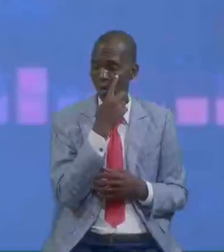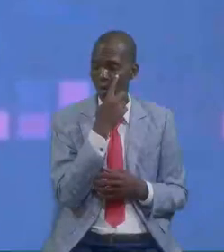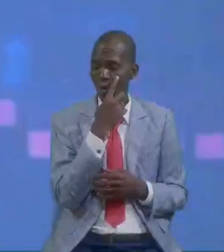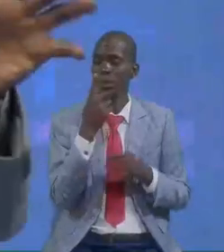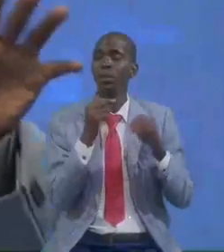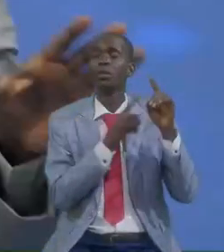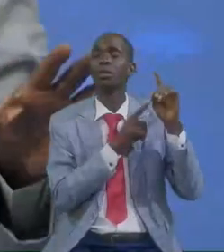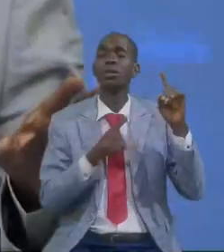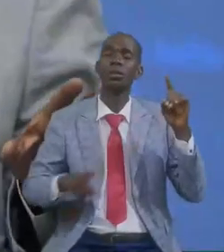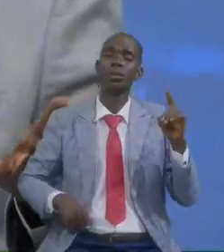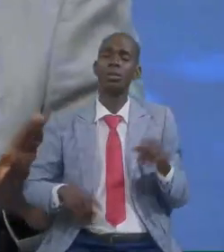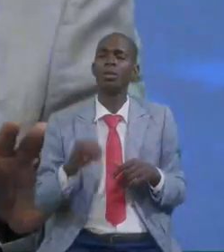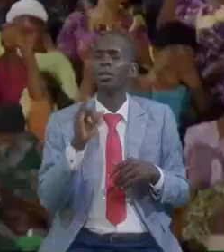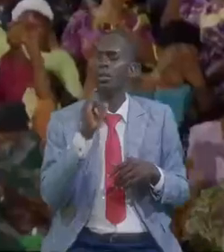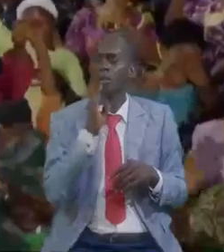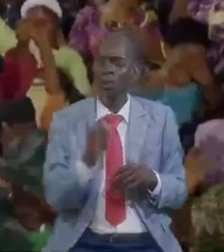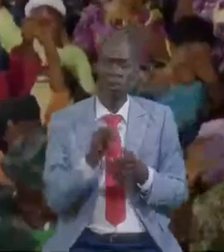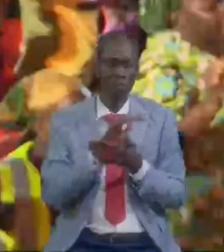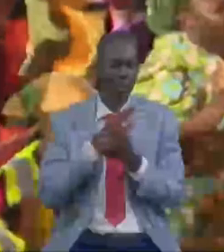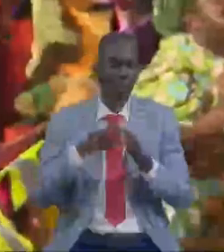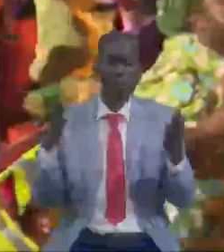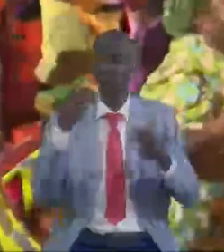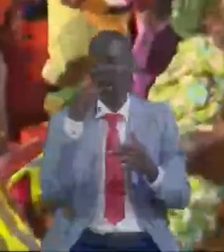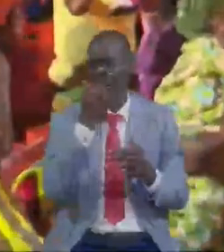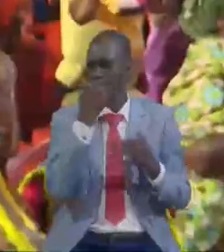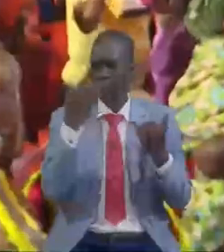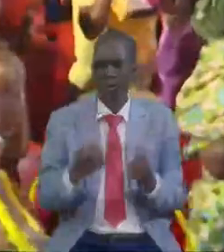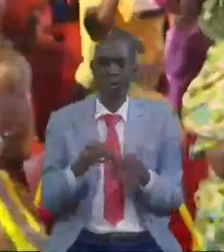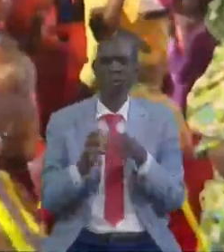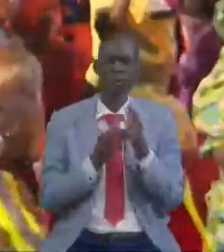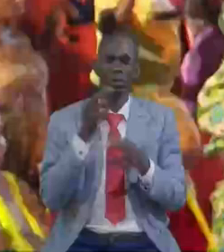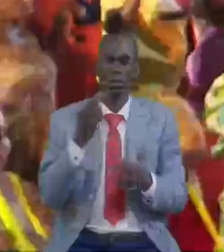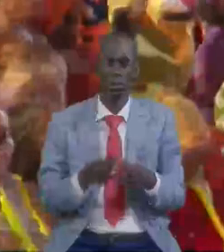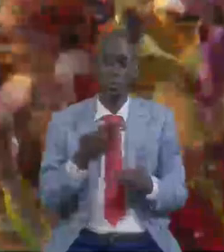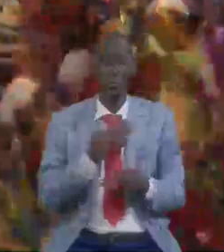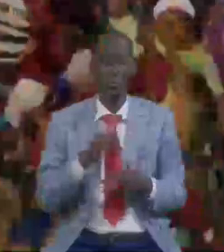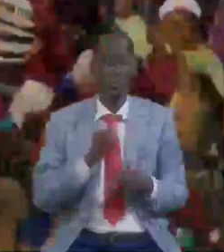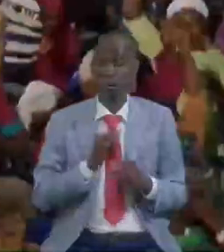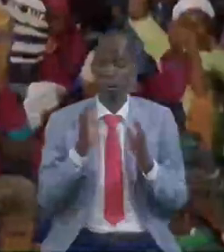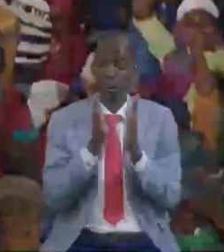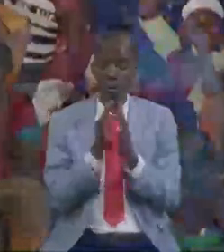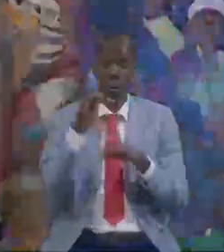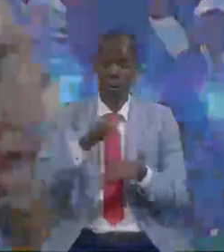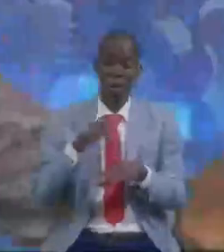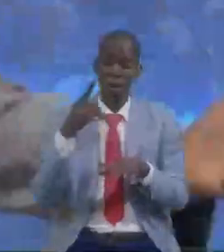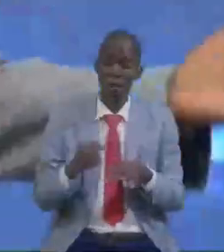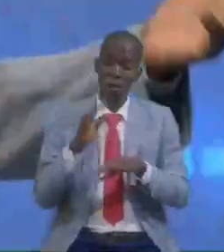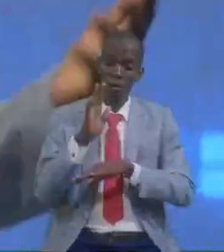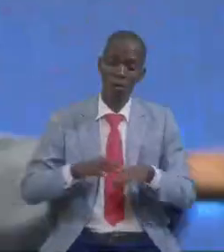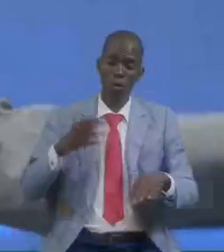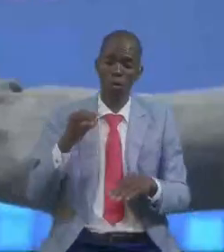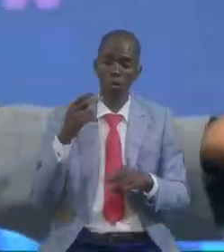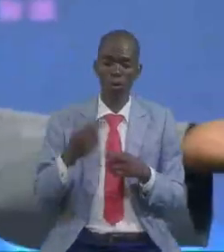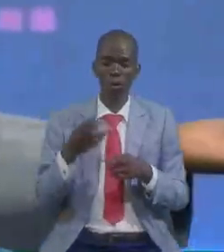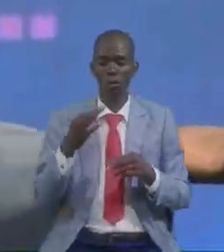Lord. It's opening your eyes right now. Ouvre vos yeux maintenant. And I pray at the mention of the name of Jesus, nom de